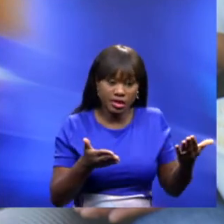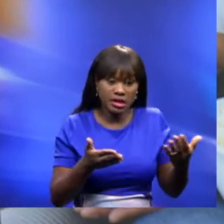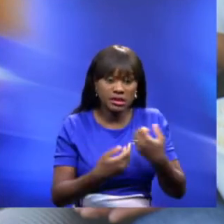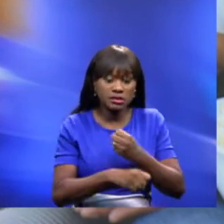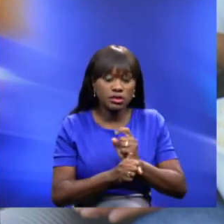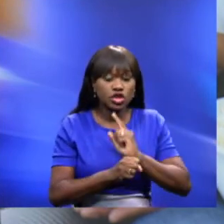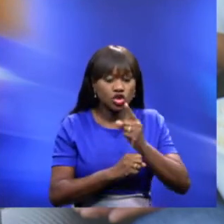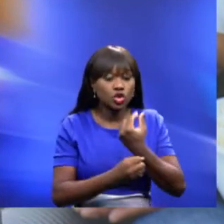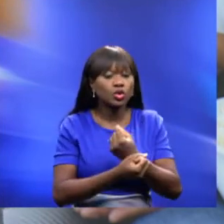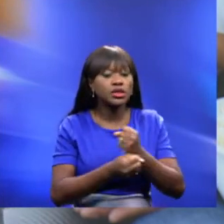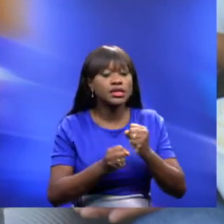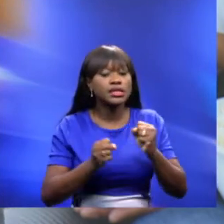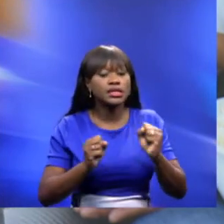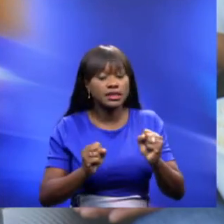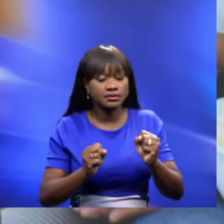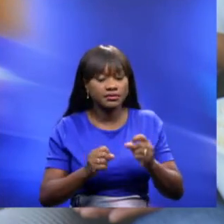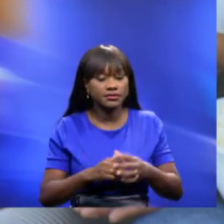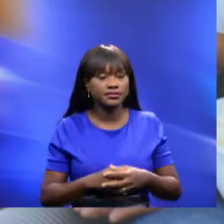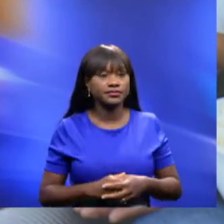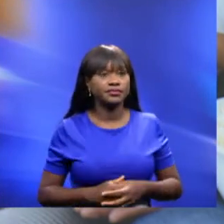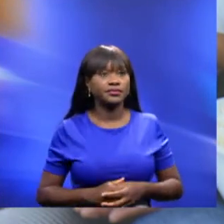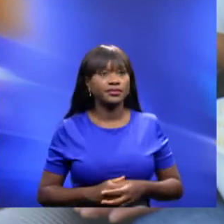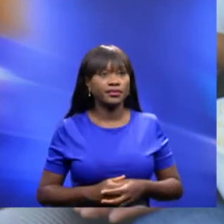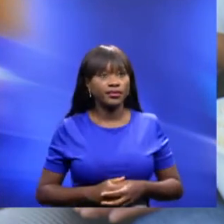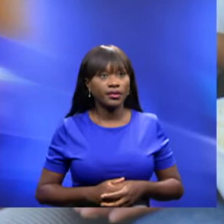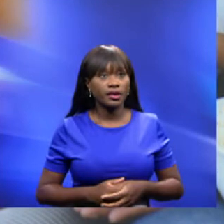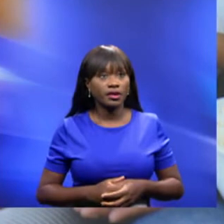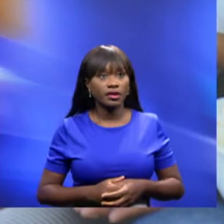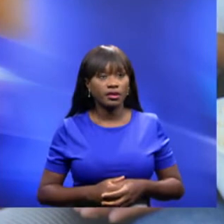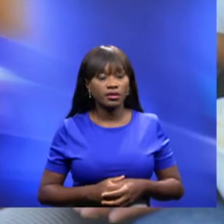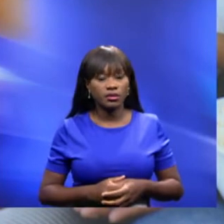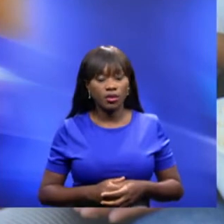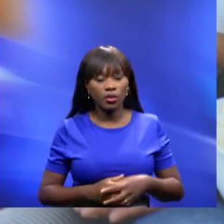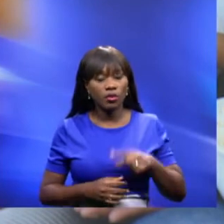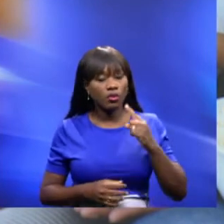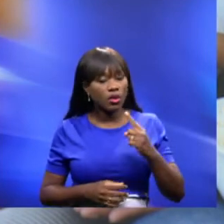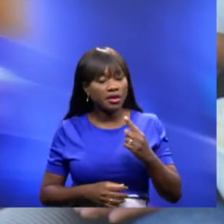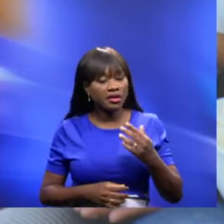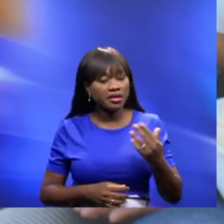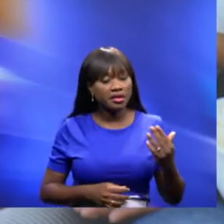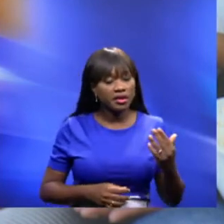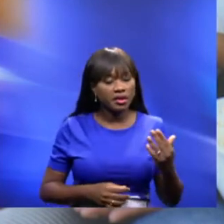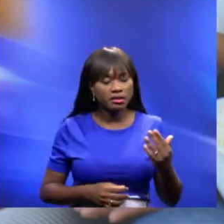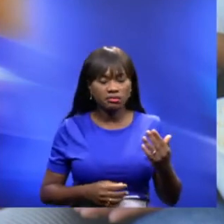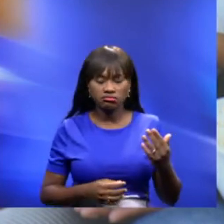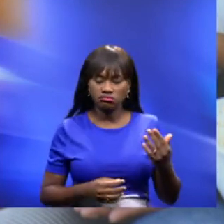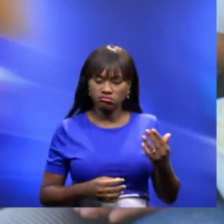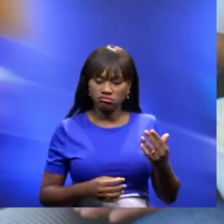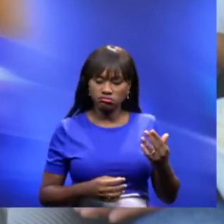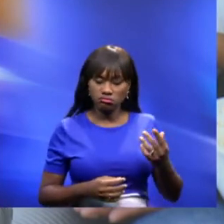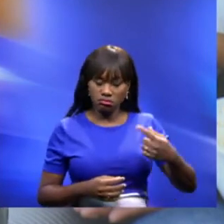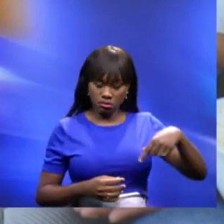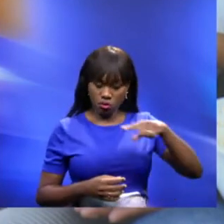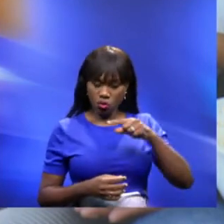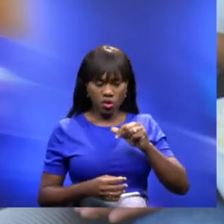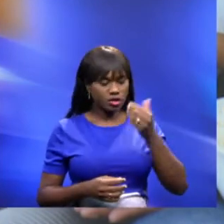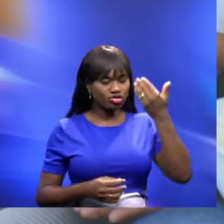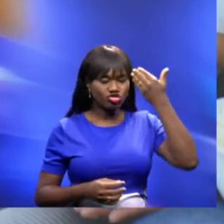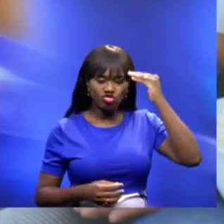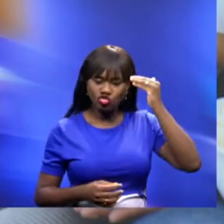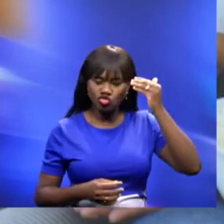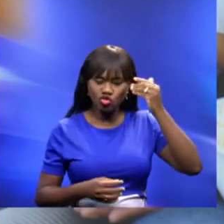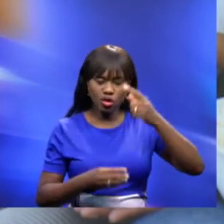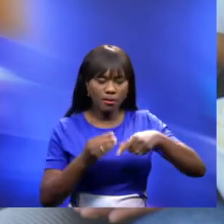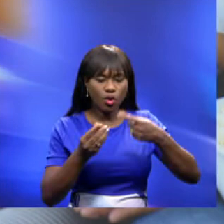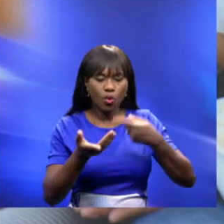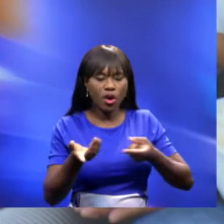our security. And I think one of the things is we are not aware of what's happening right now